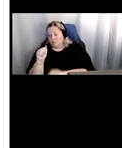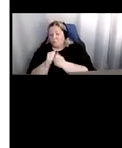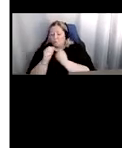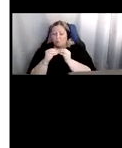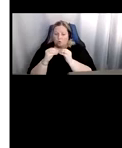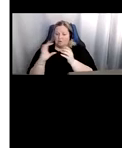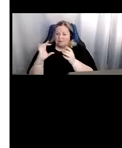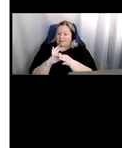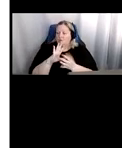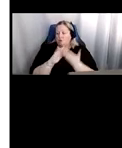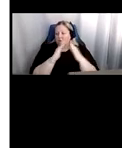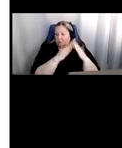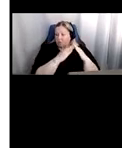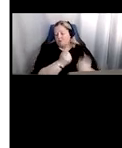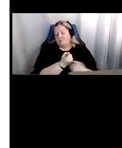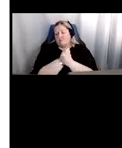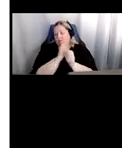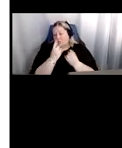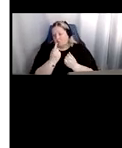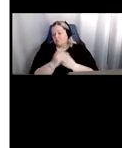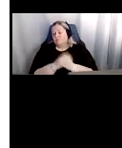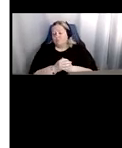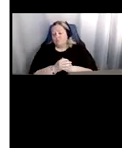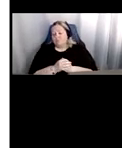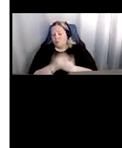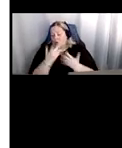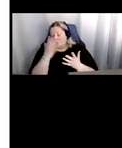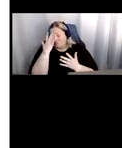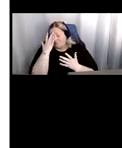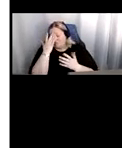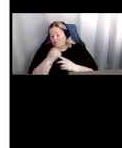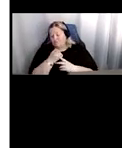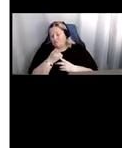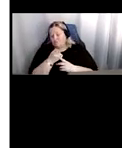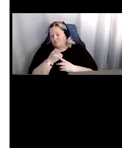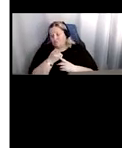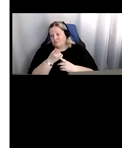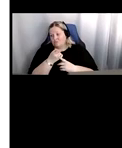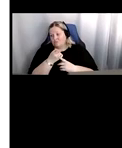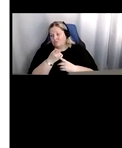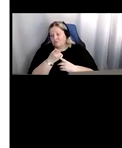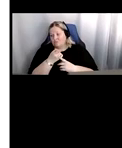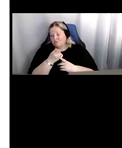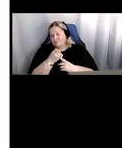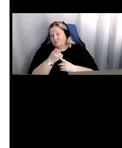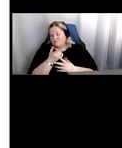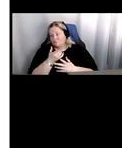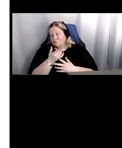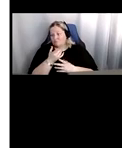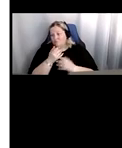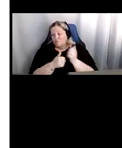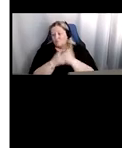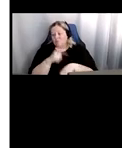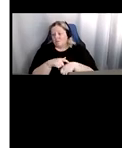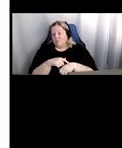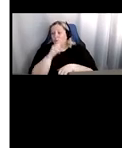their community and their loved ones. We already know that these typically people who are older or persons